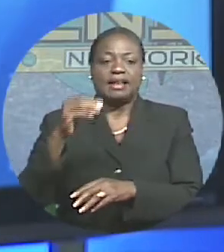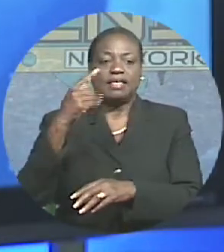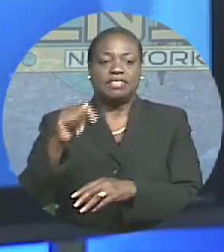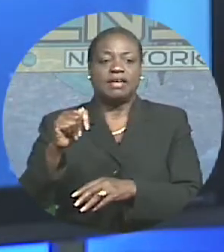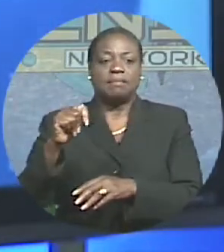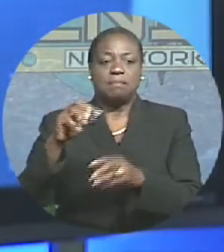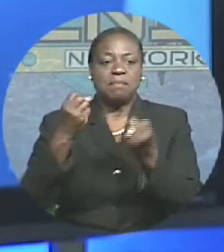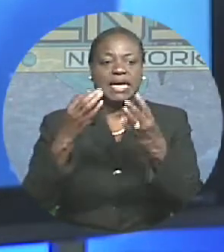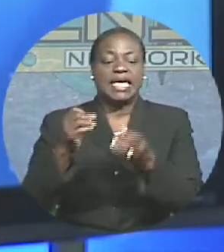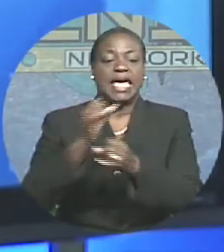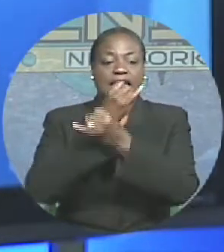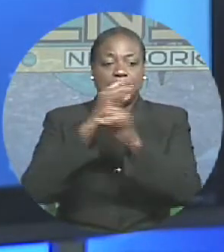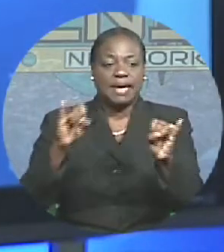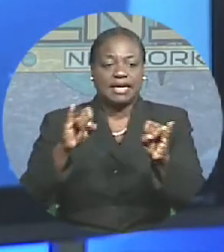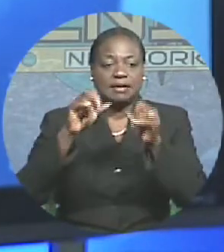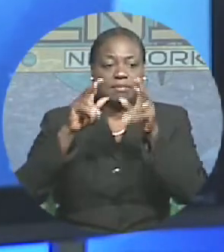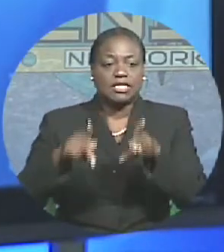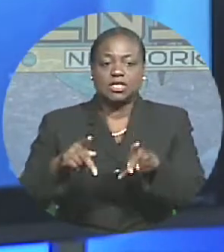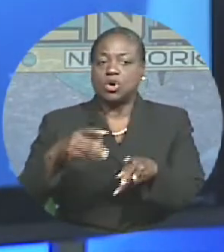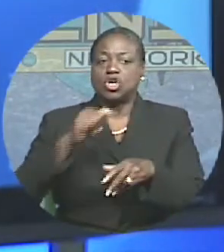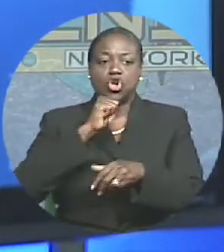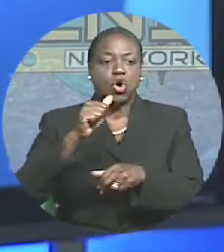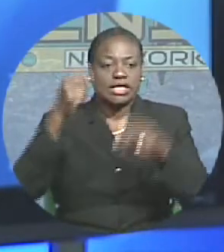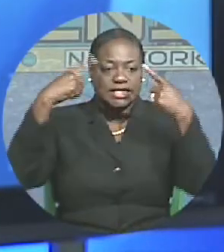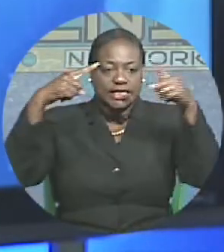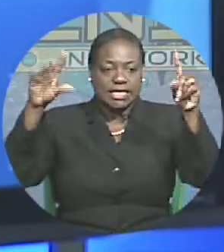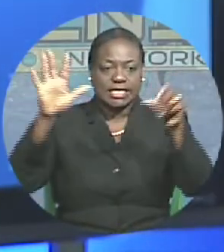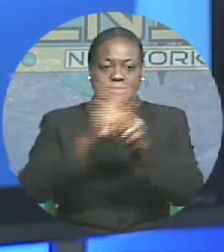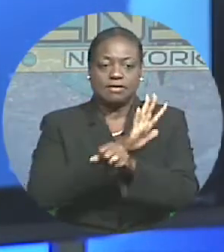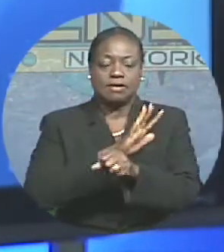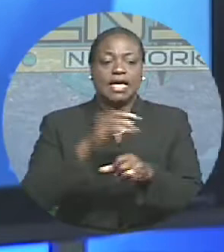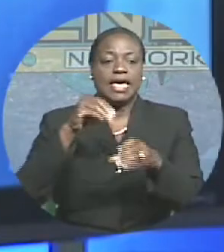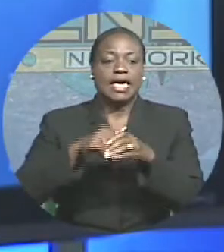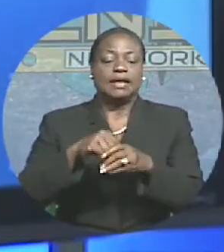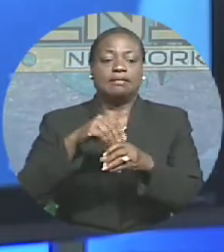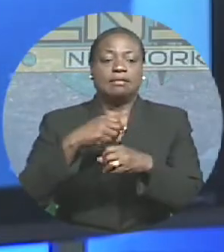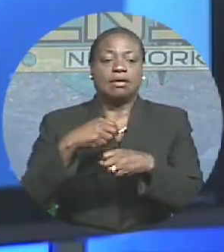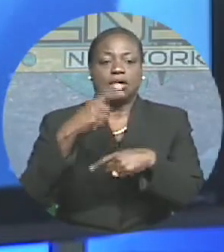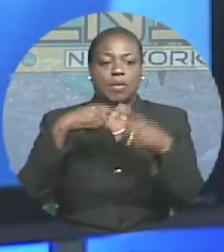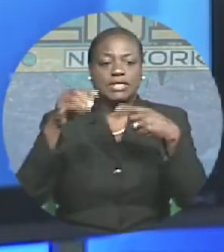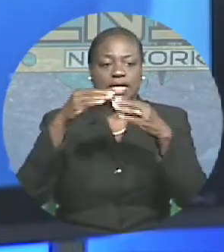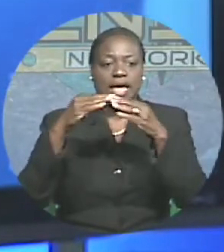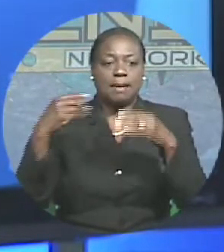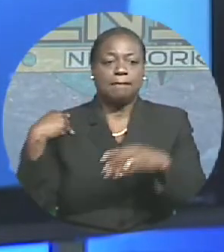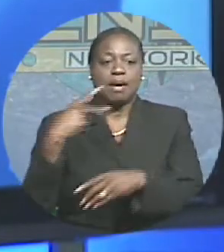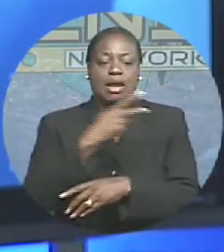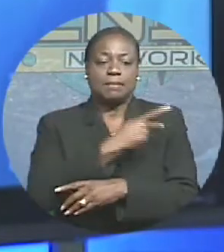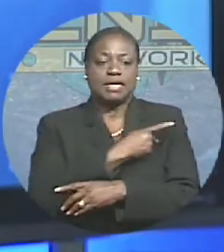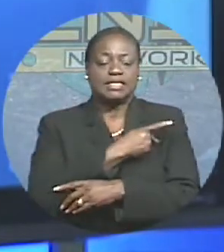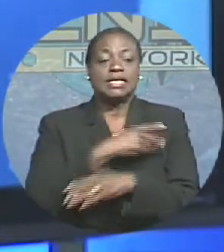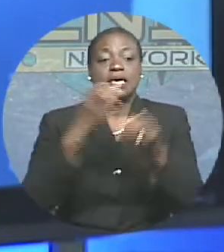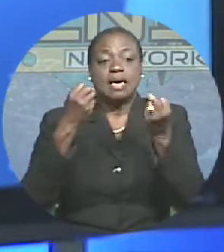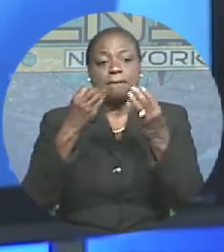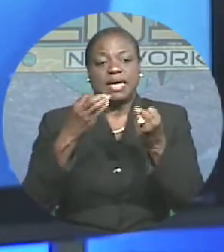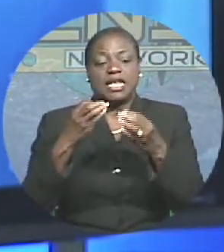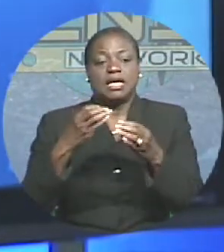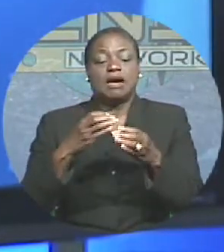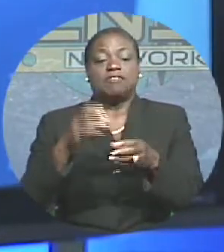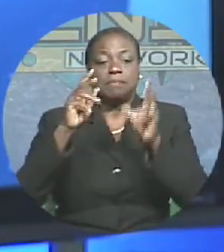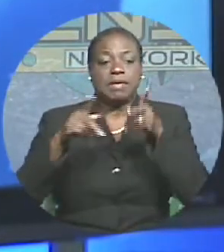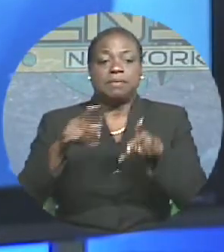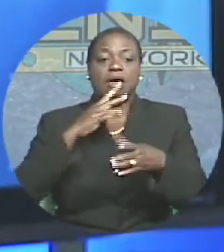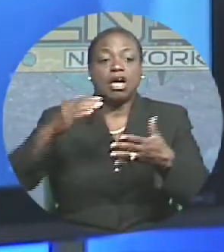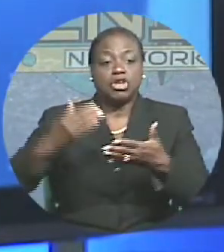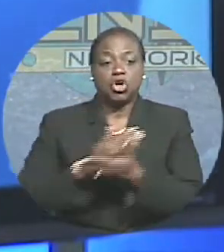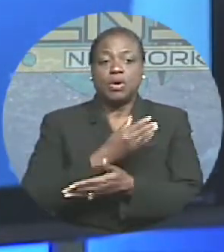of independents were not successful in making it to the halls of Parliament. Now many of the PLP's candidates are new to the political arena, and some